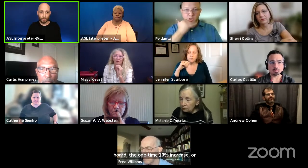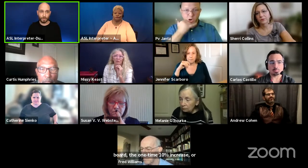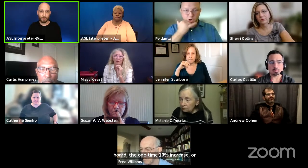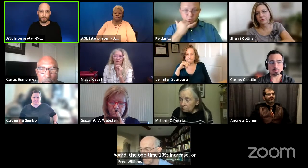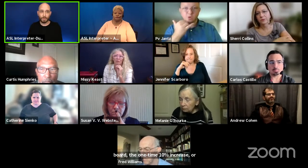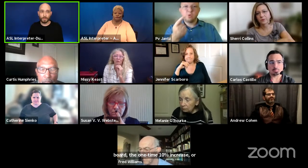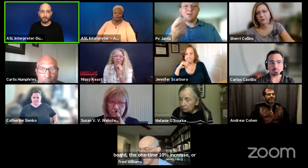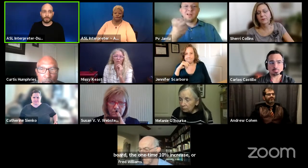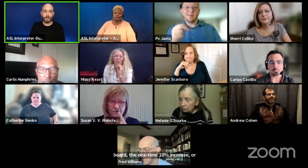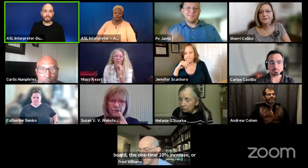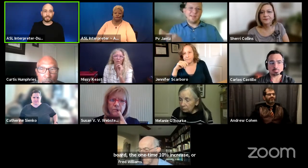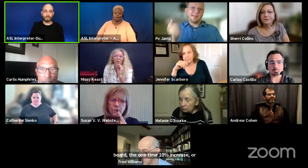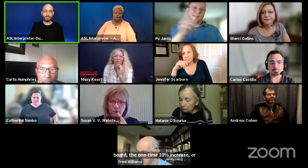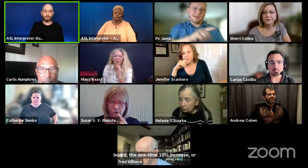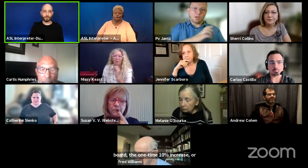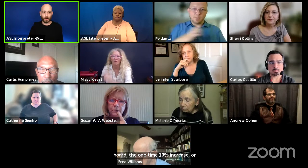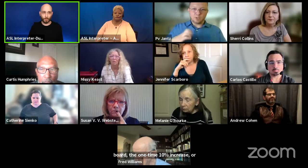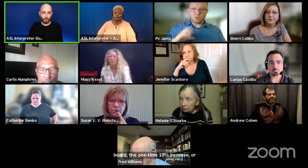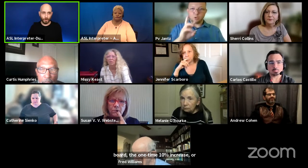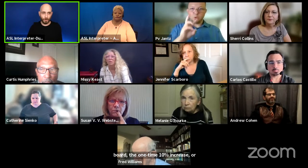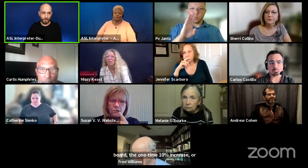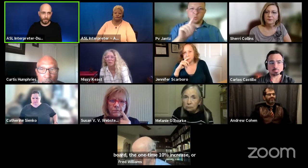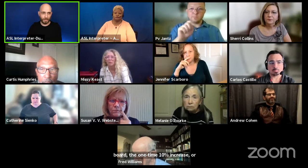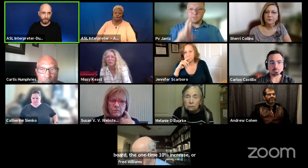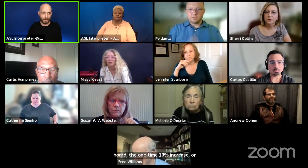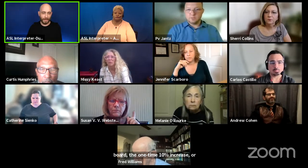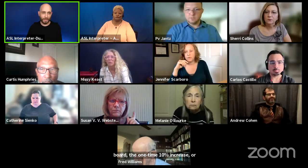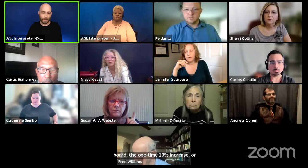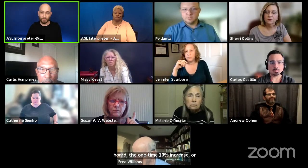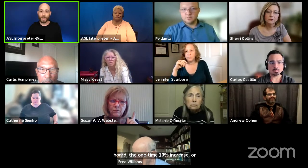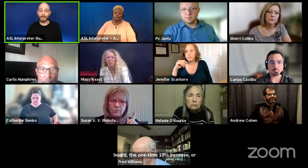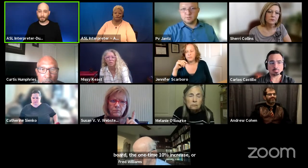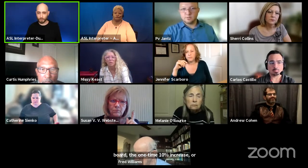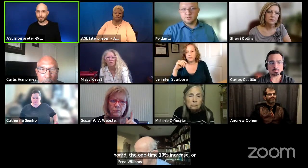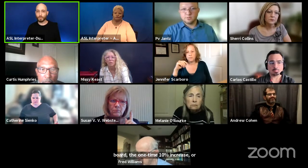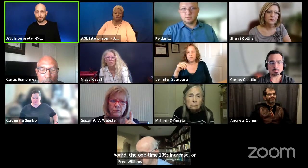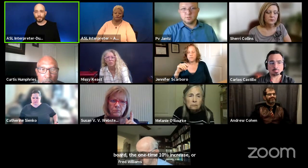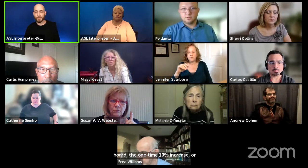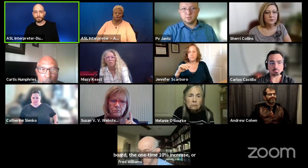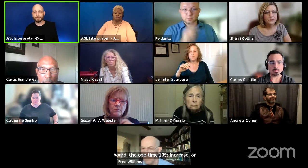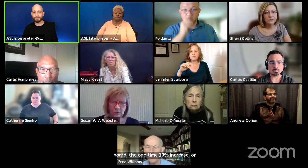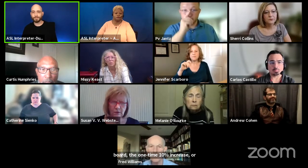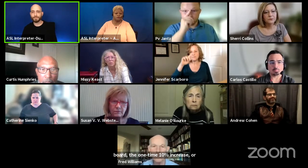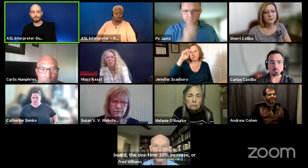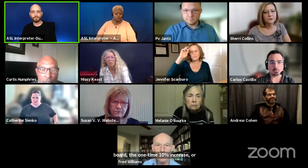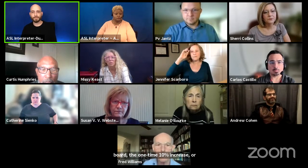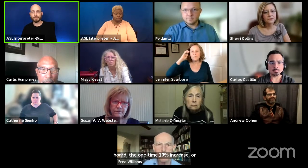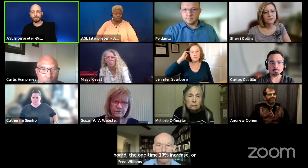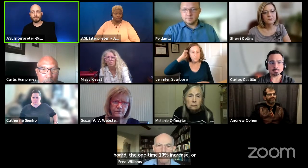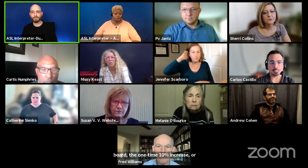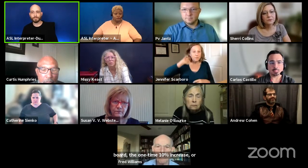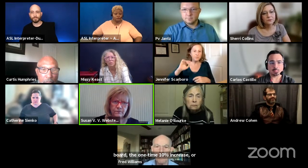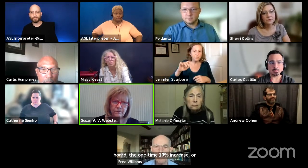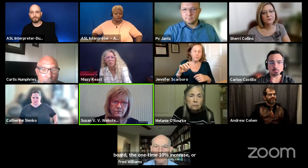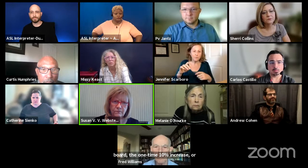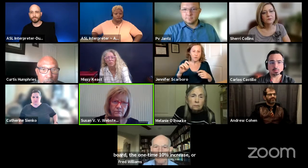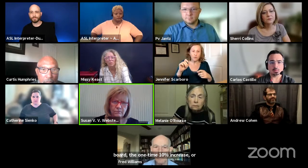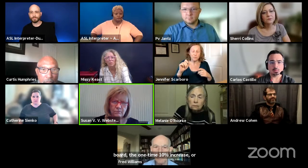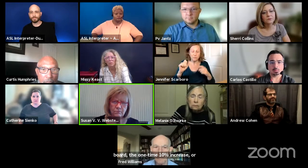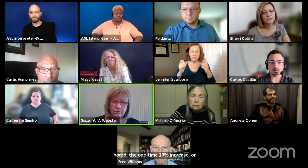to us with. I see Commissioner Scarborough and then back to Commissioner Webster.